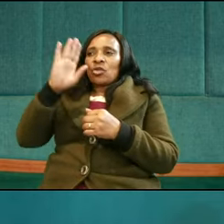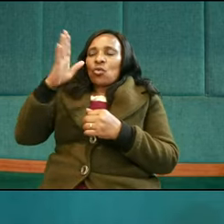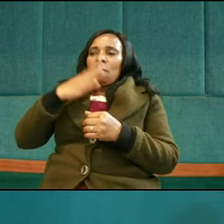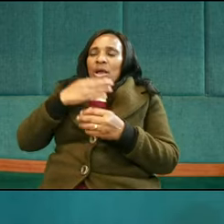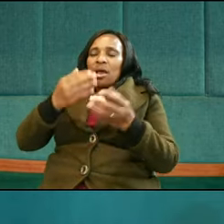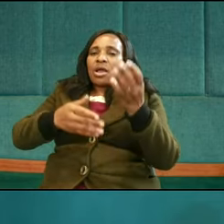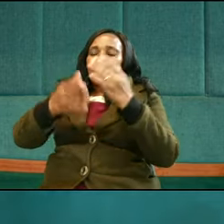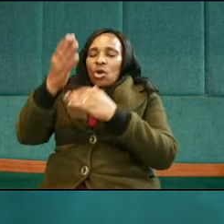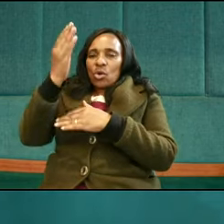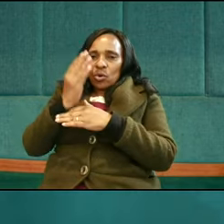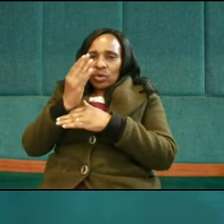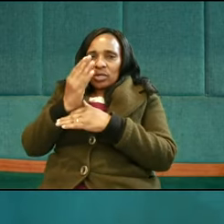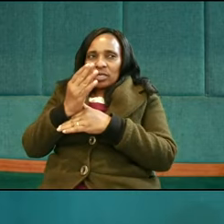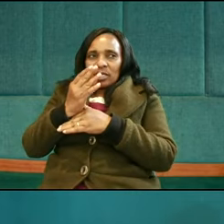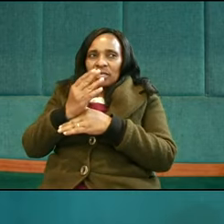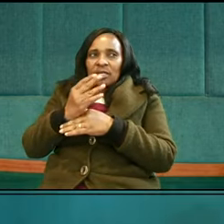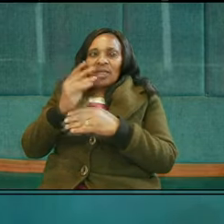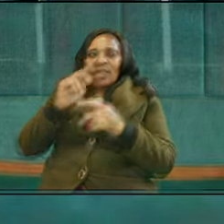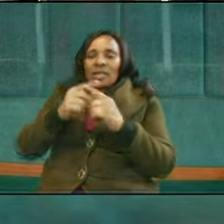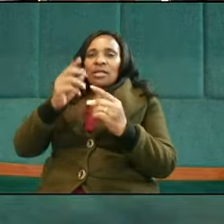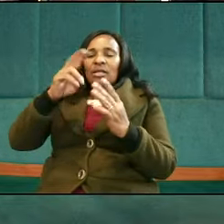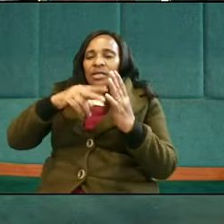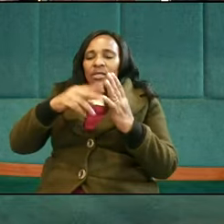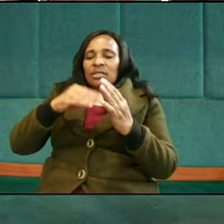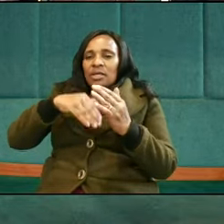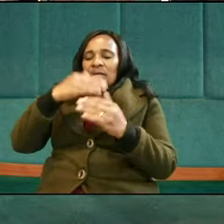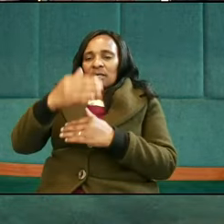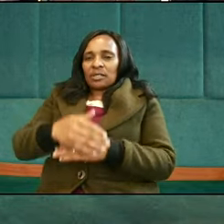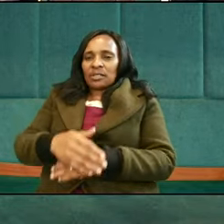God." Sid, you can read the next one.